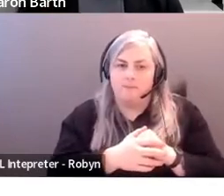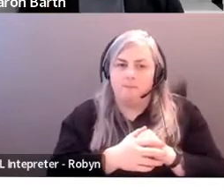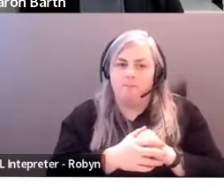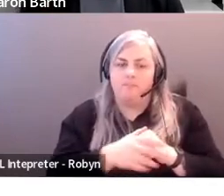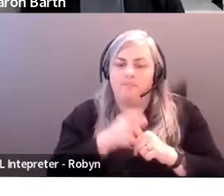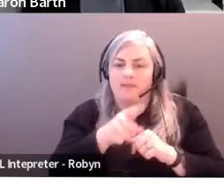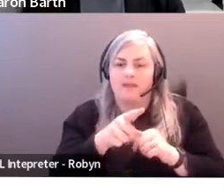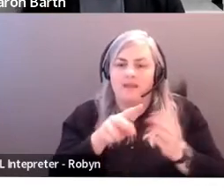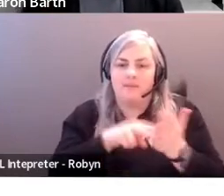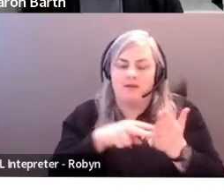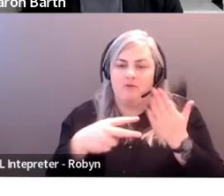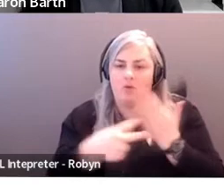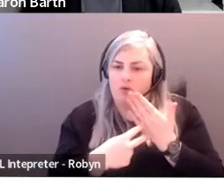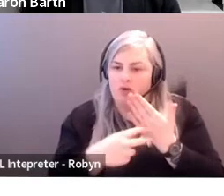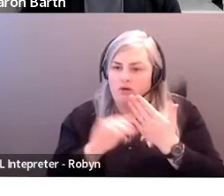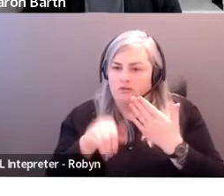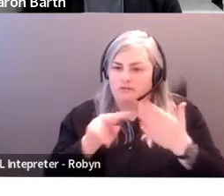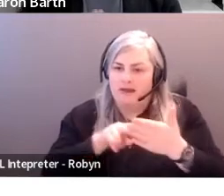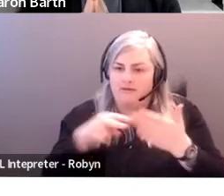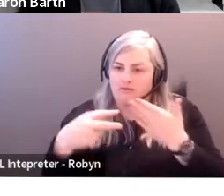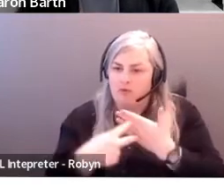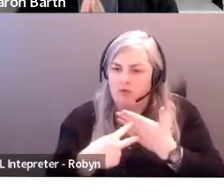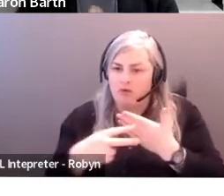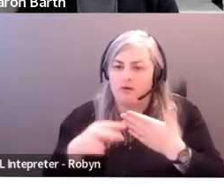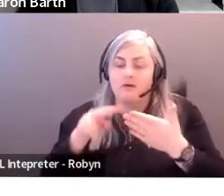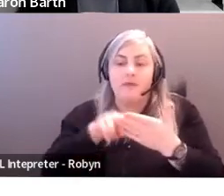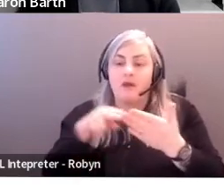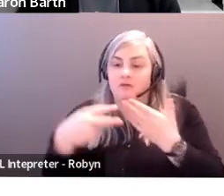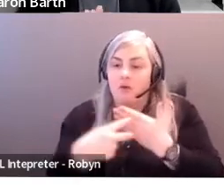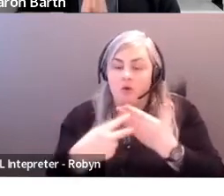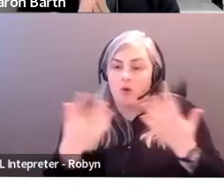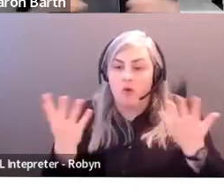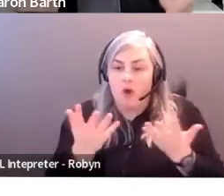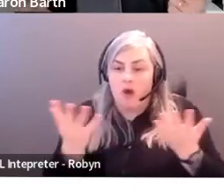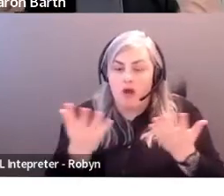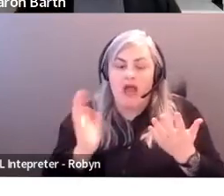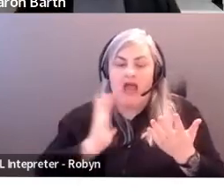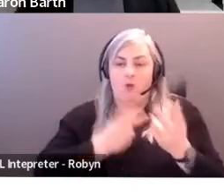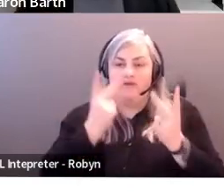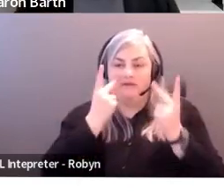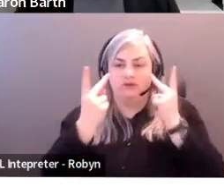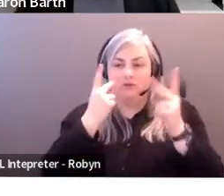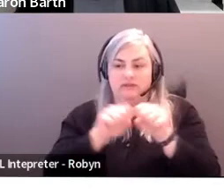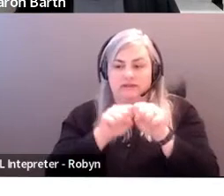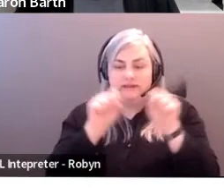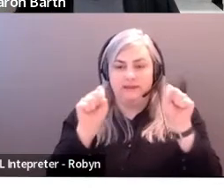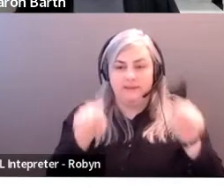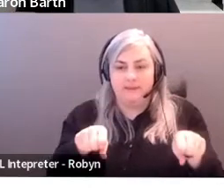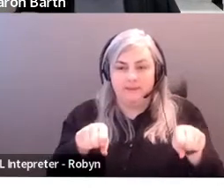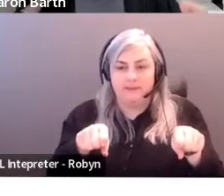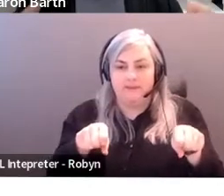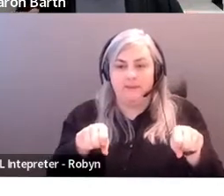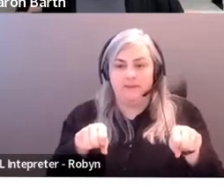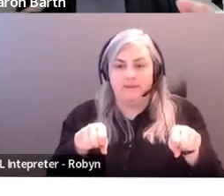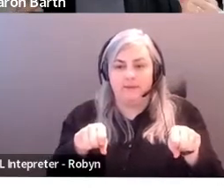Now, this is a metaphor, okay? The metaphor is that our visual system, right,